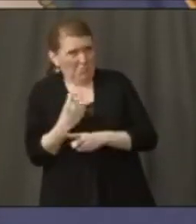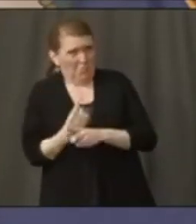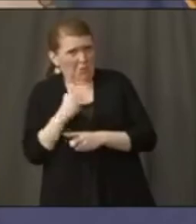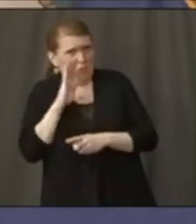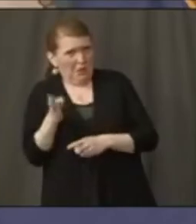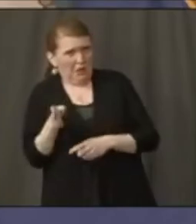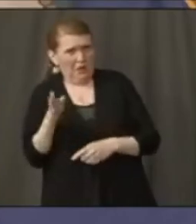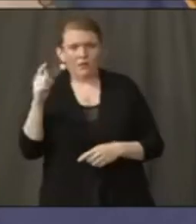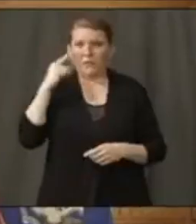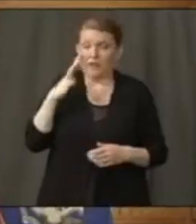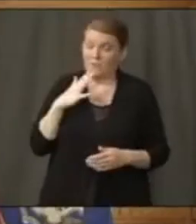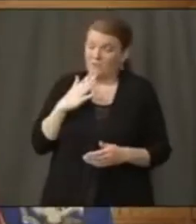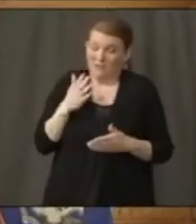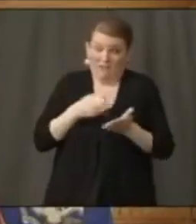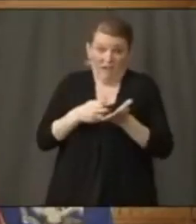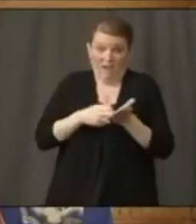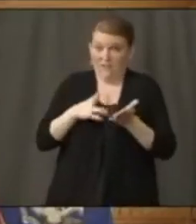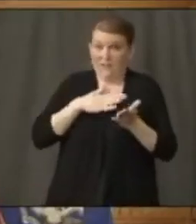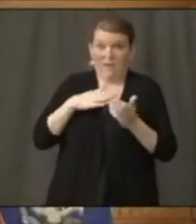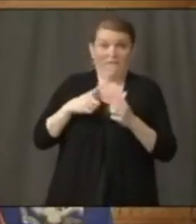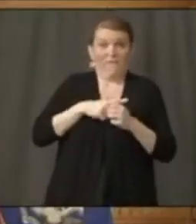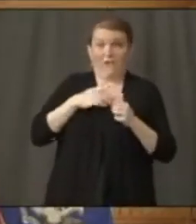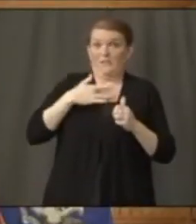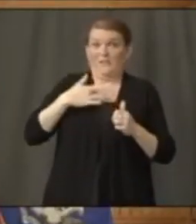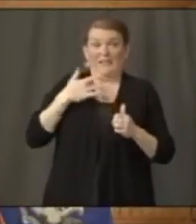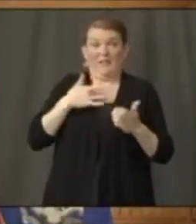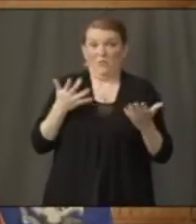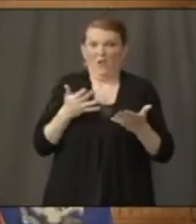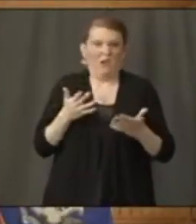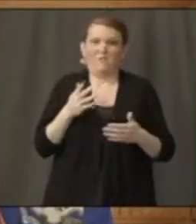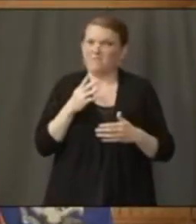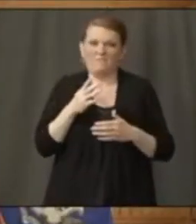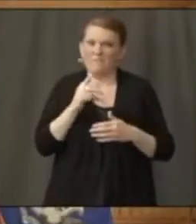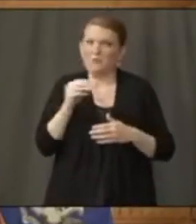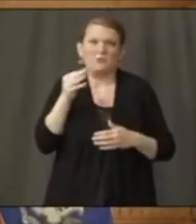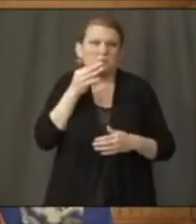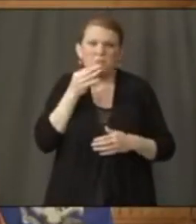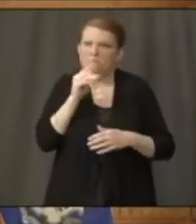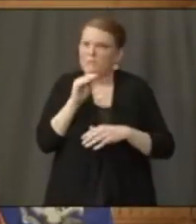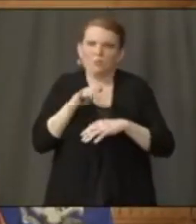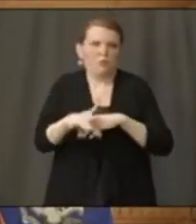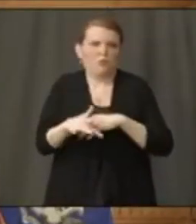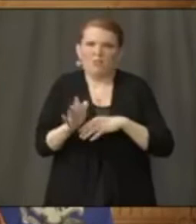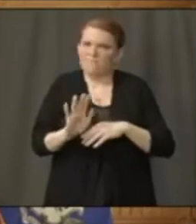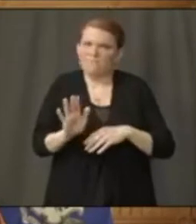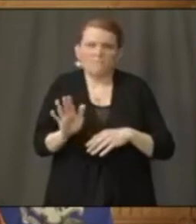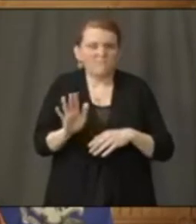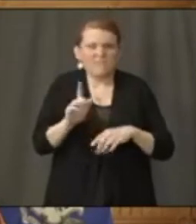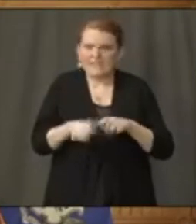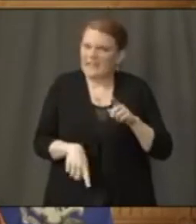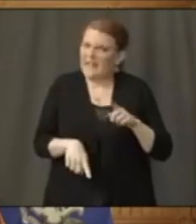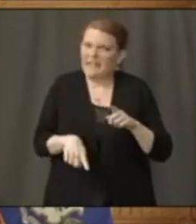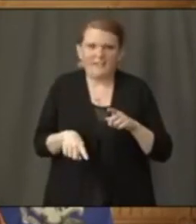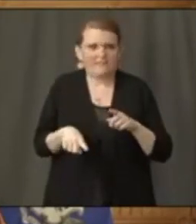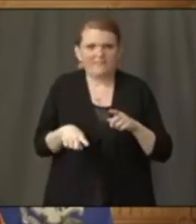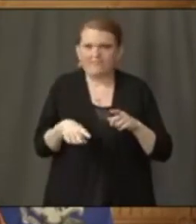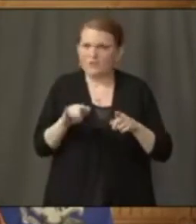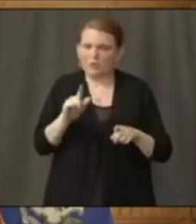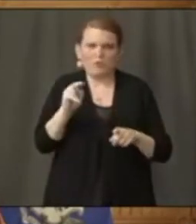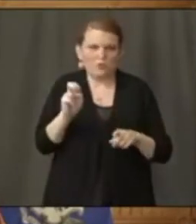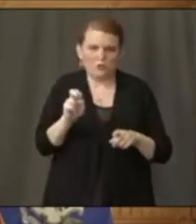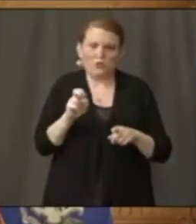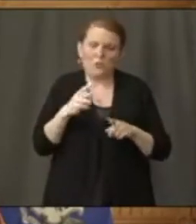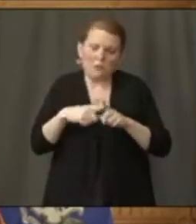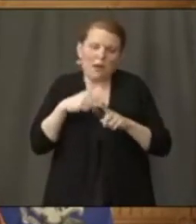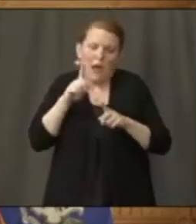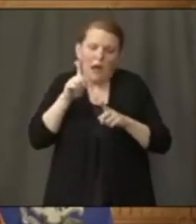that was my third question. They are sovereign nations. Is that your view, that you are in a position to use the bully